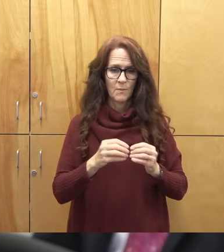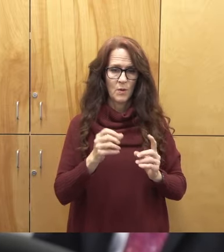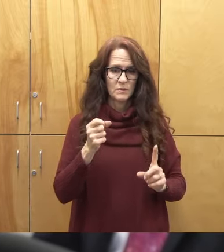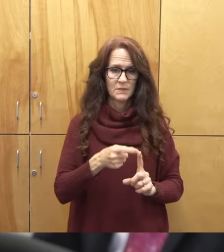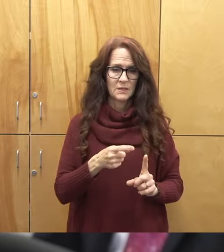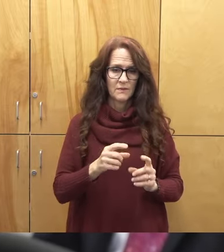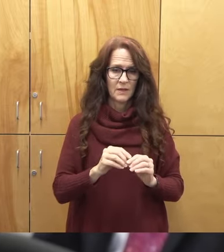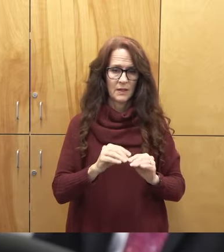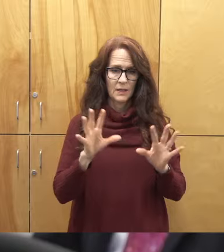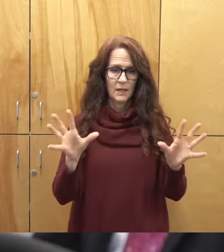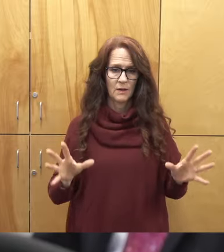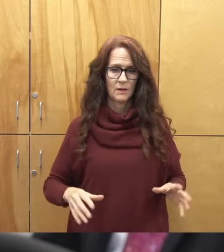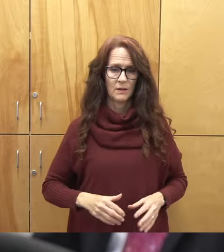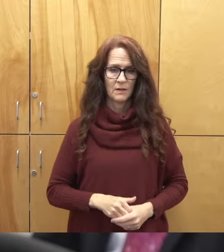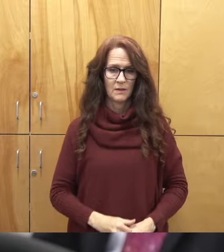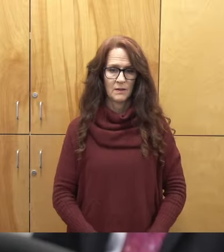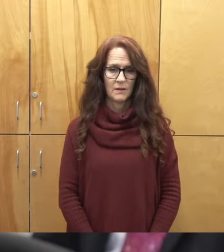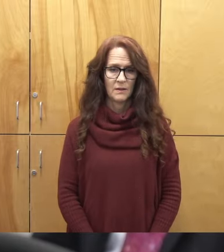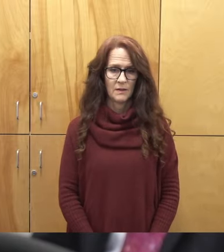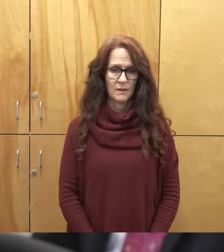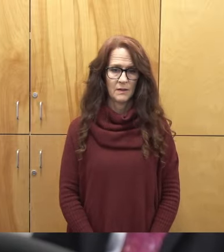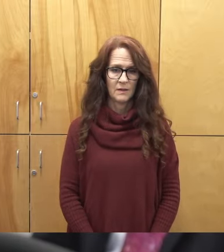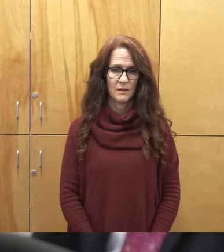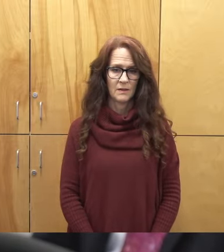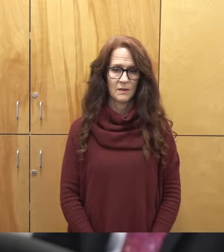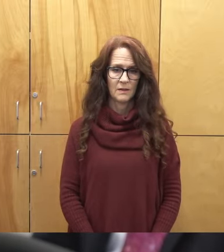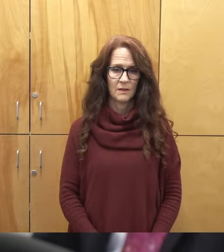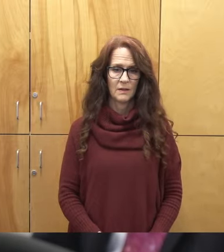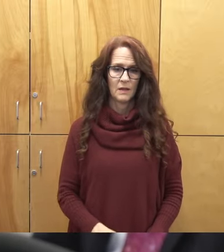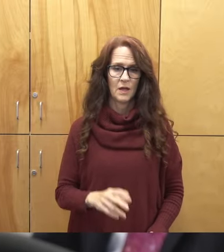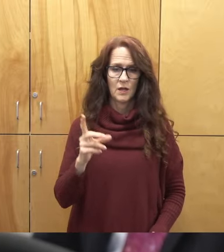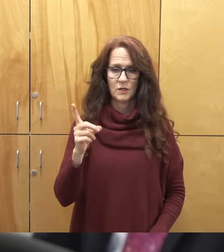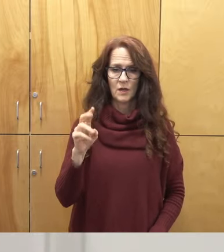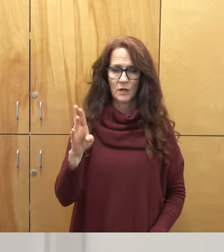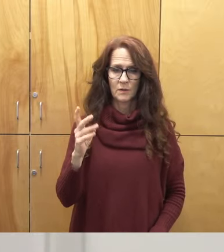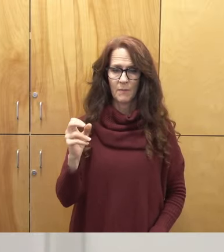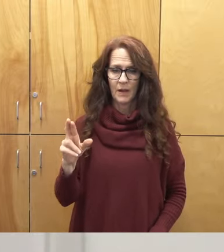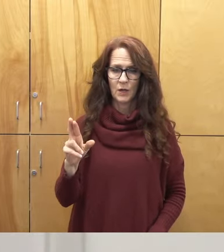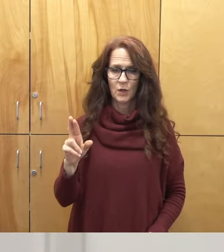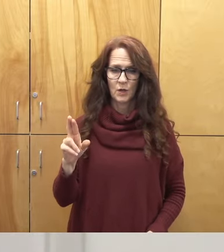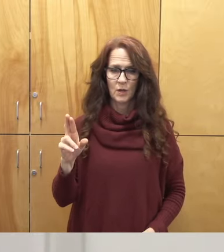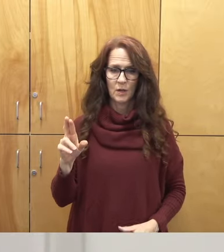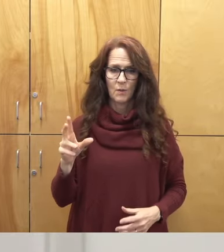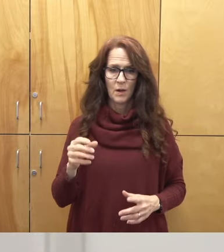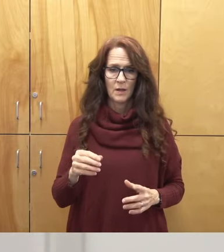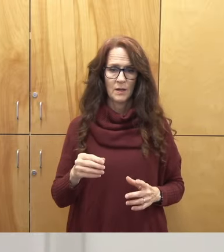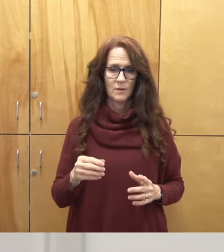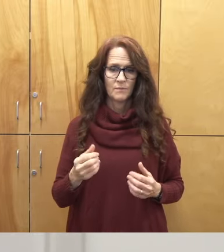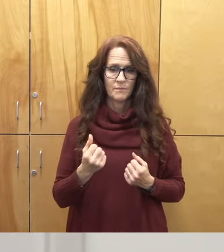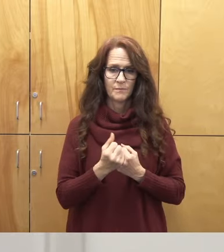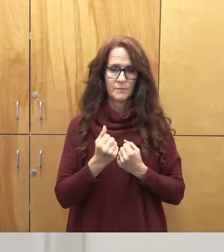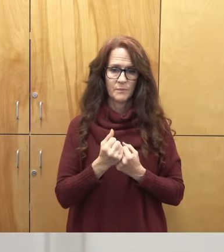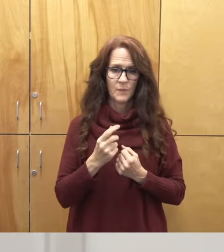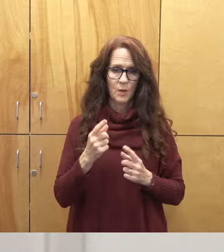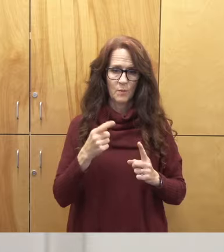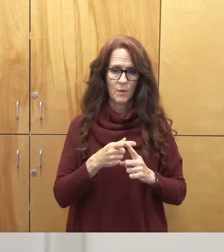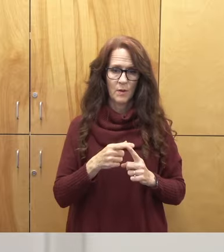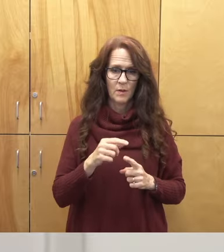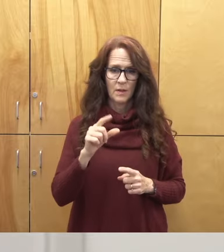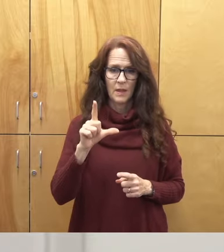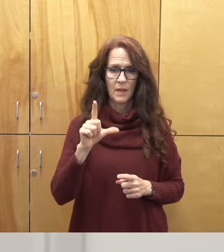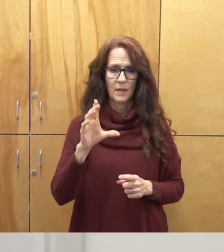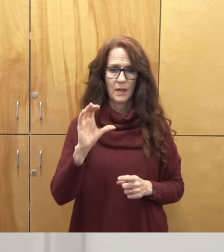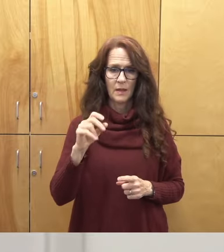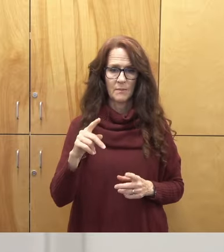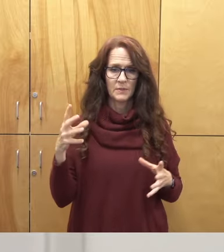specific and clear in clarity. I want to amplify your point as well, Dr. Benitez. There is an LCAP summary